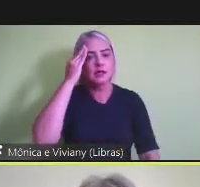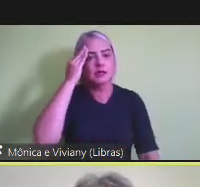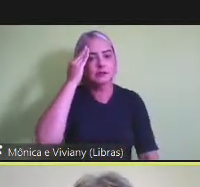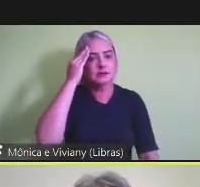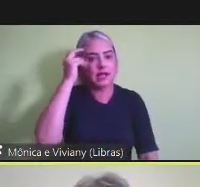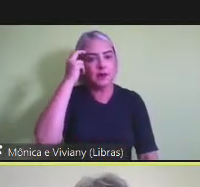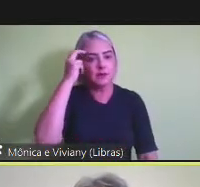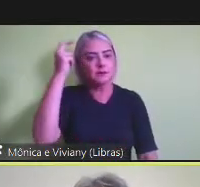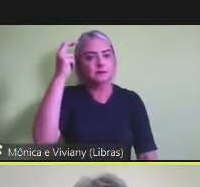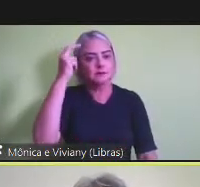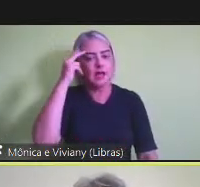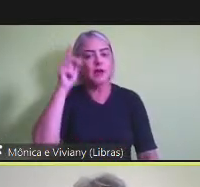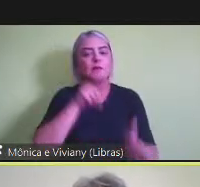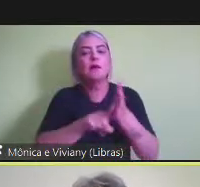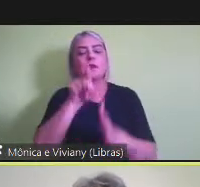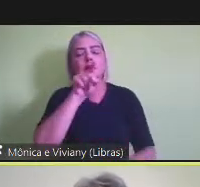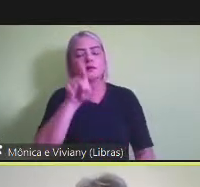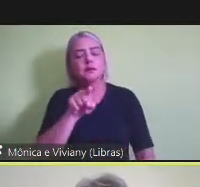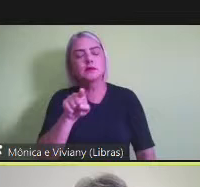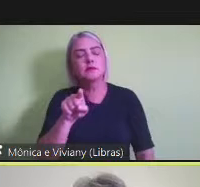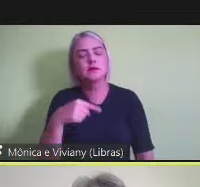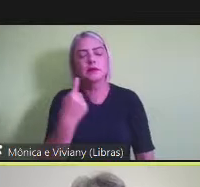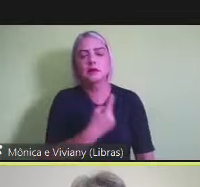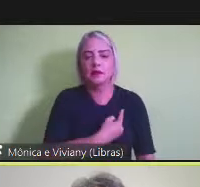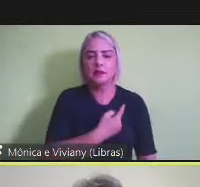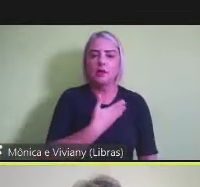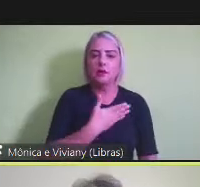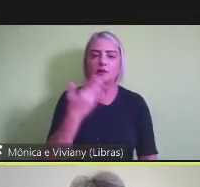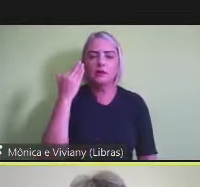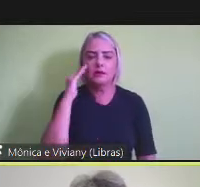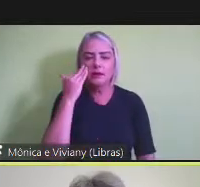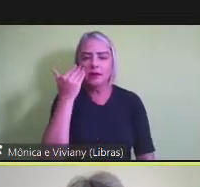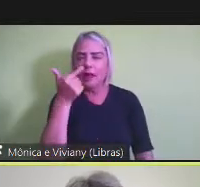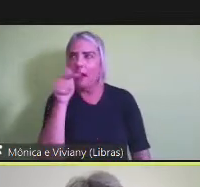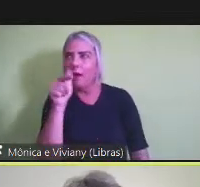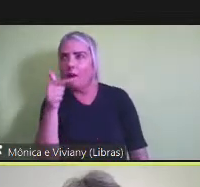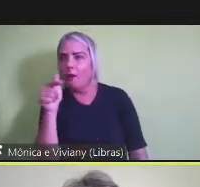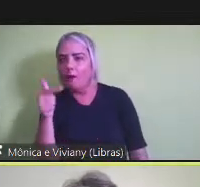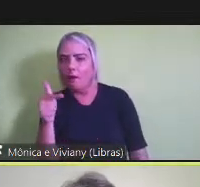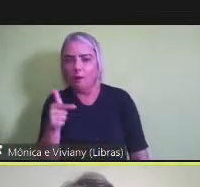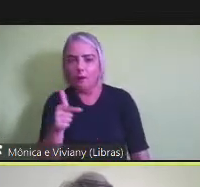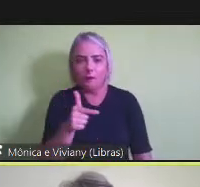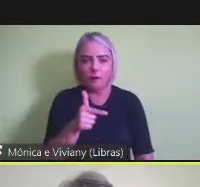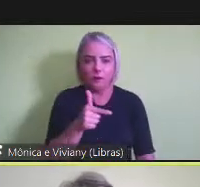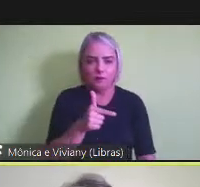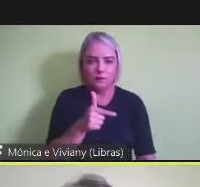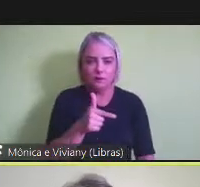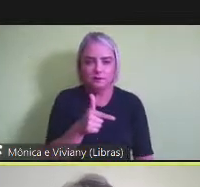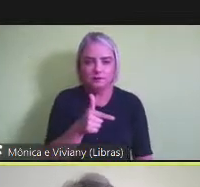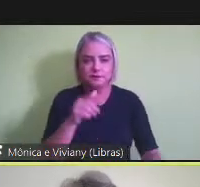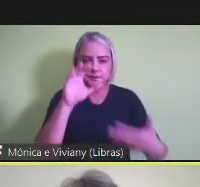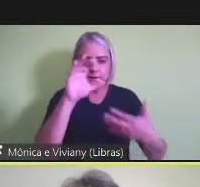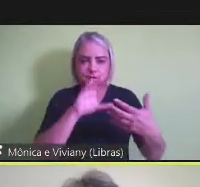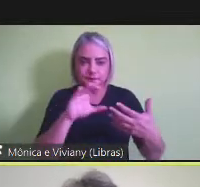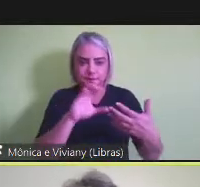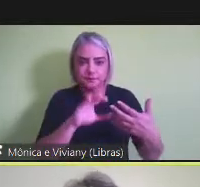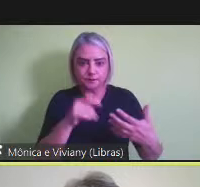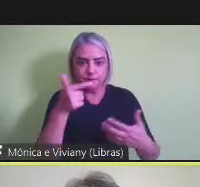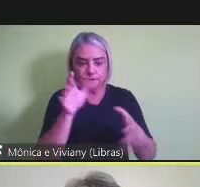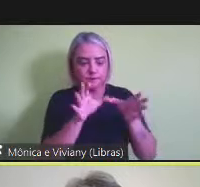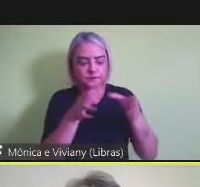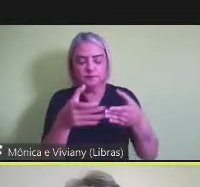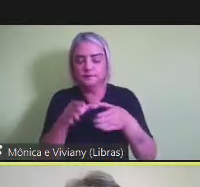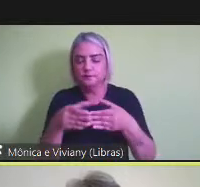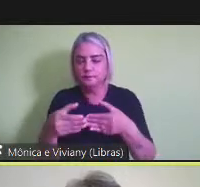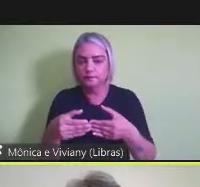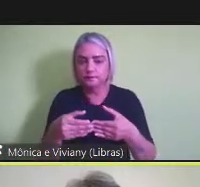to, it's necessary. So that is something important to consider when we try